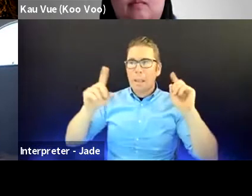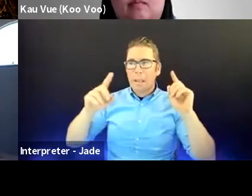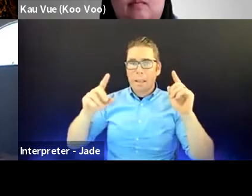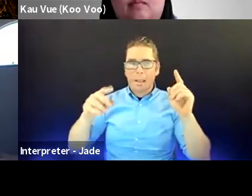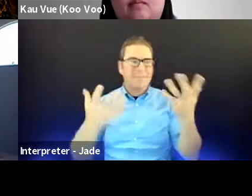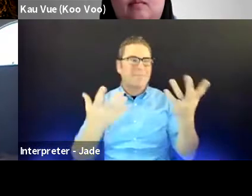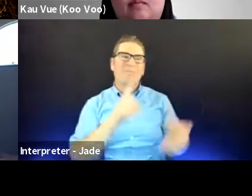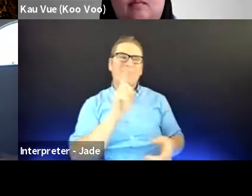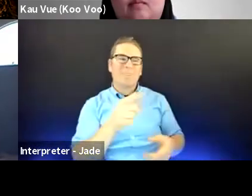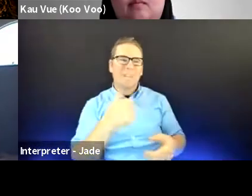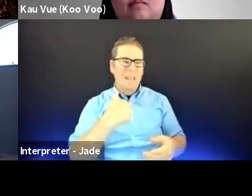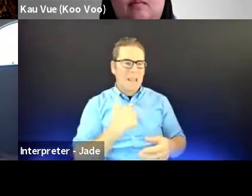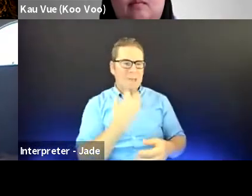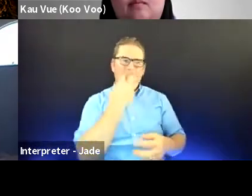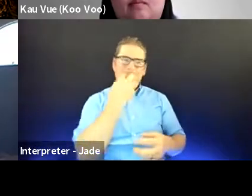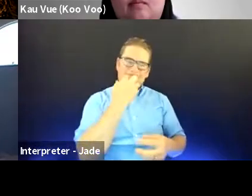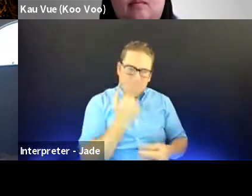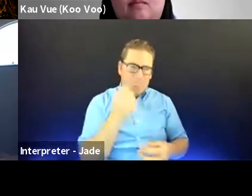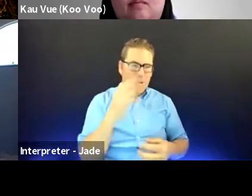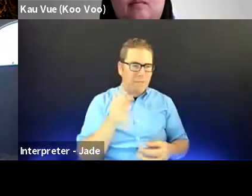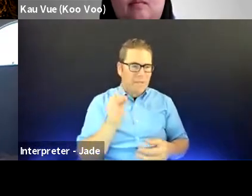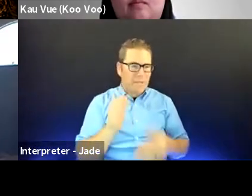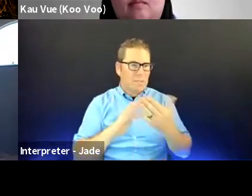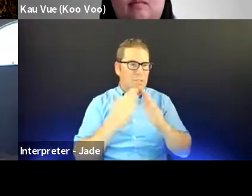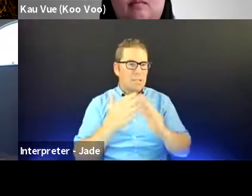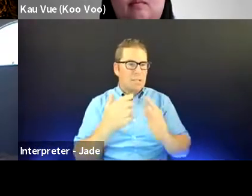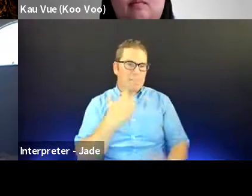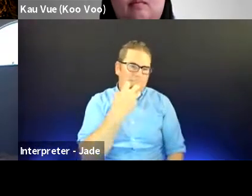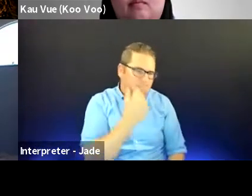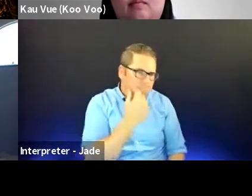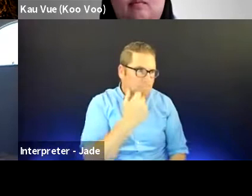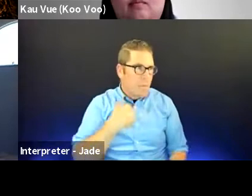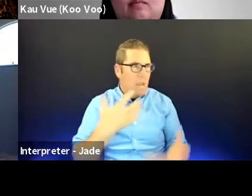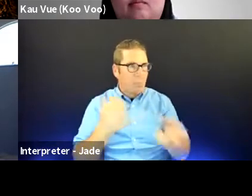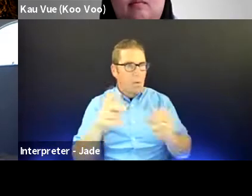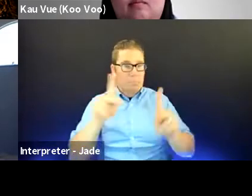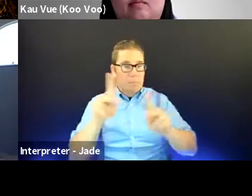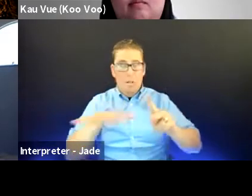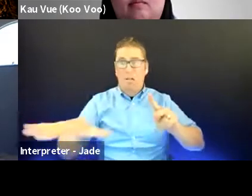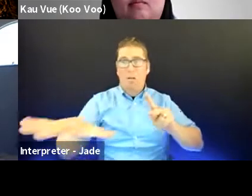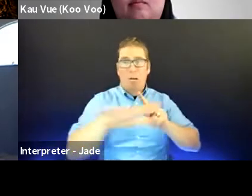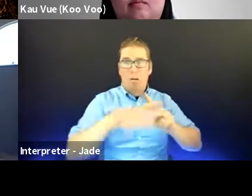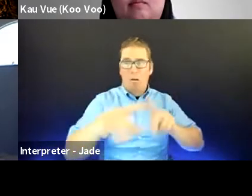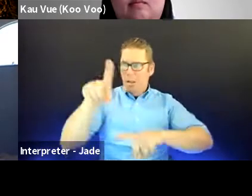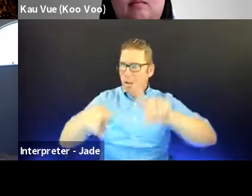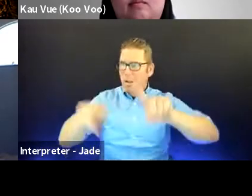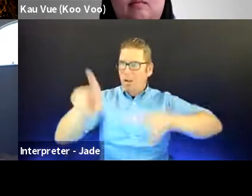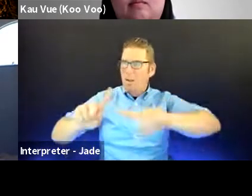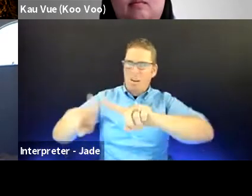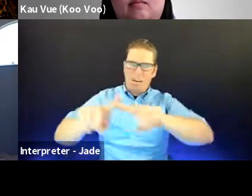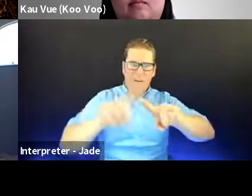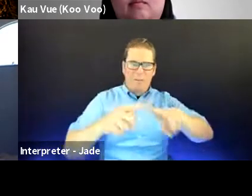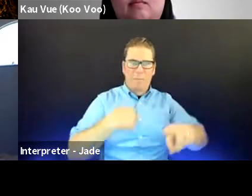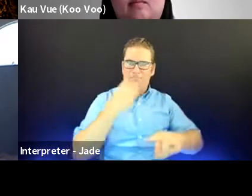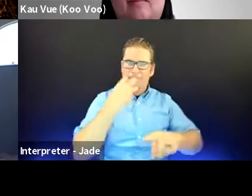and I want to be in a diverse setting. Now, to that, I would only say, I love